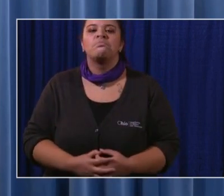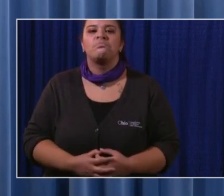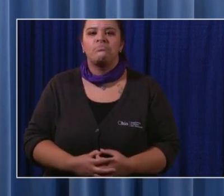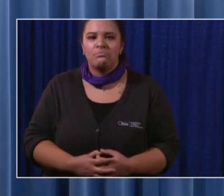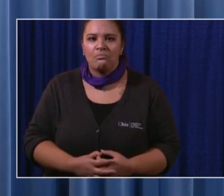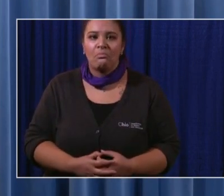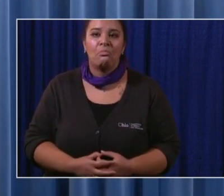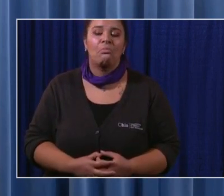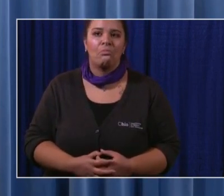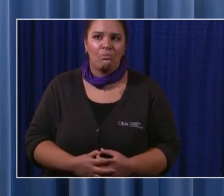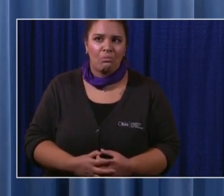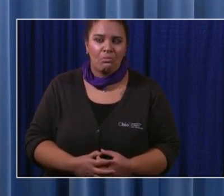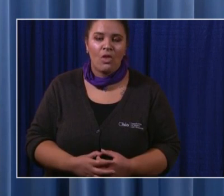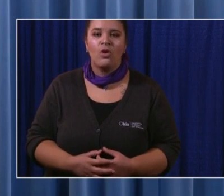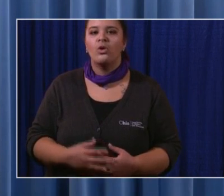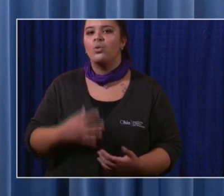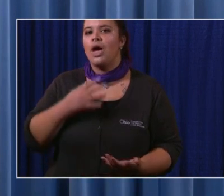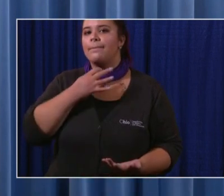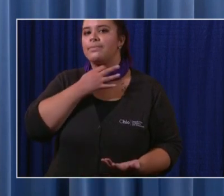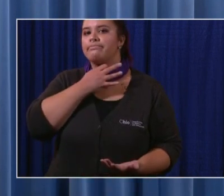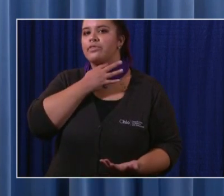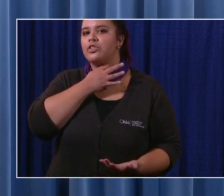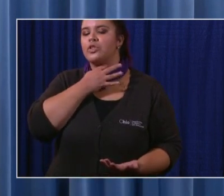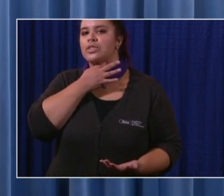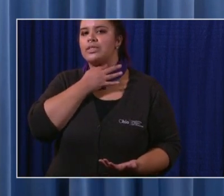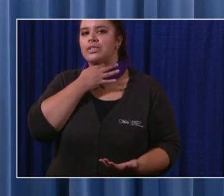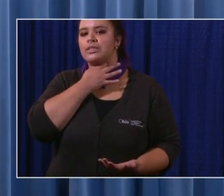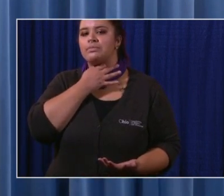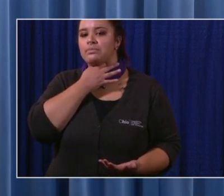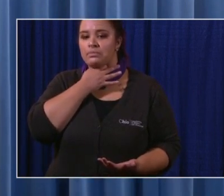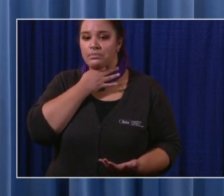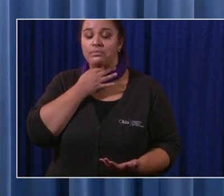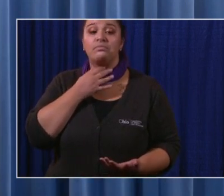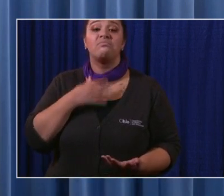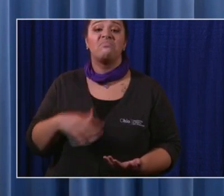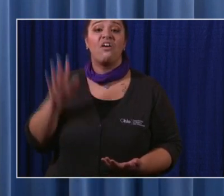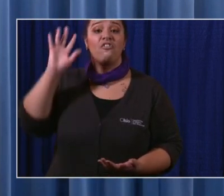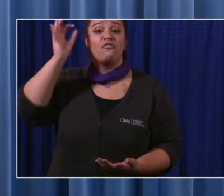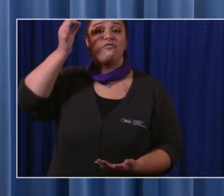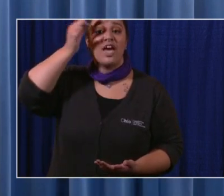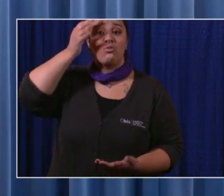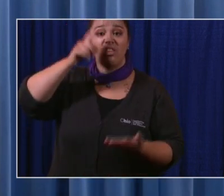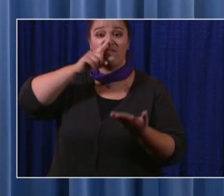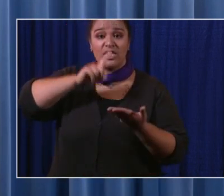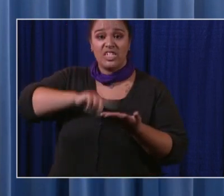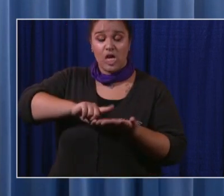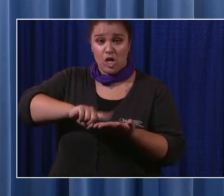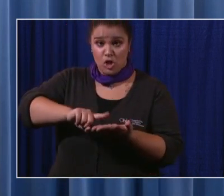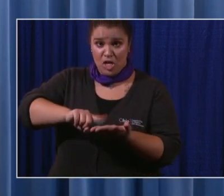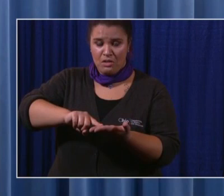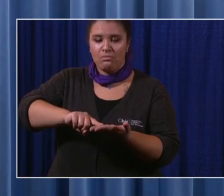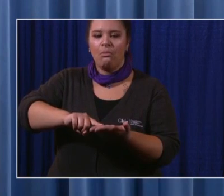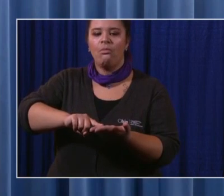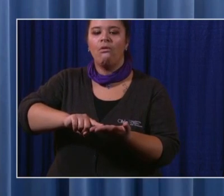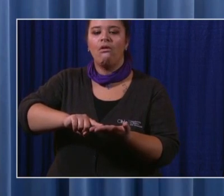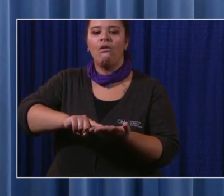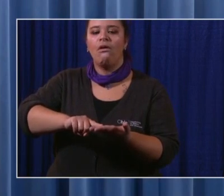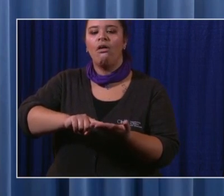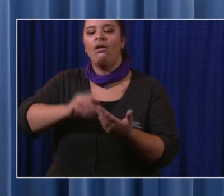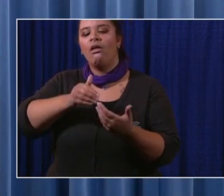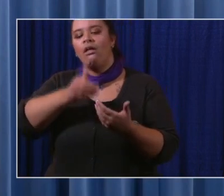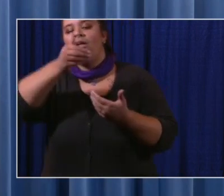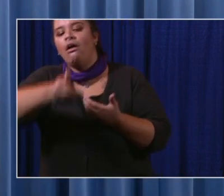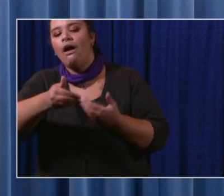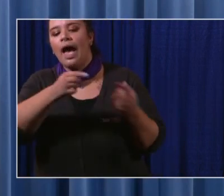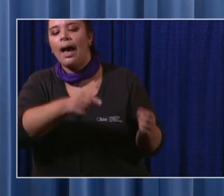either next or eventually in response to the federal investigation here. To what degree, Governor, would you